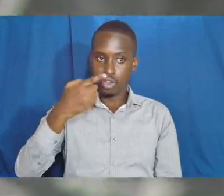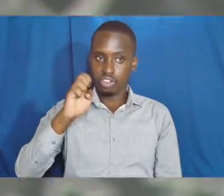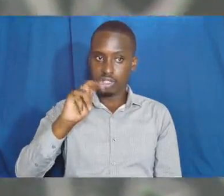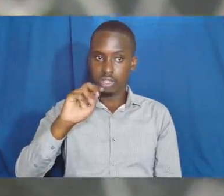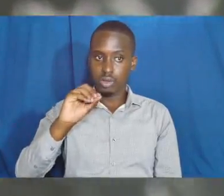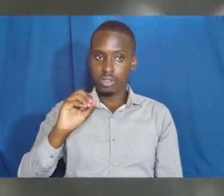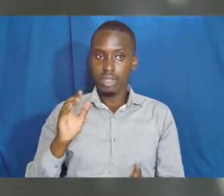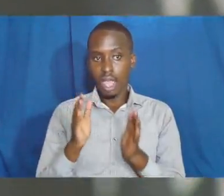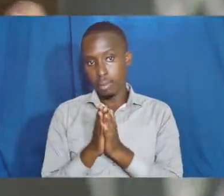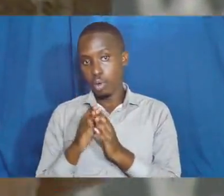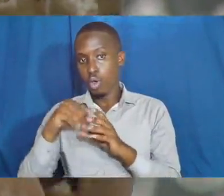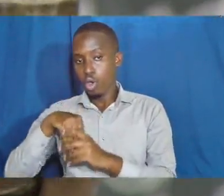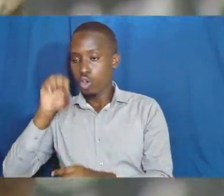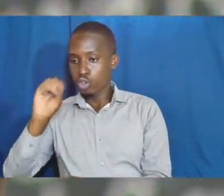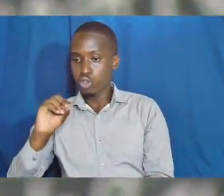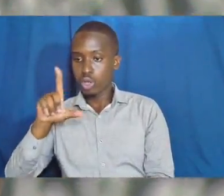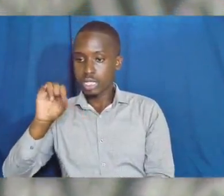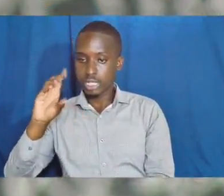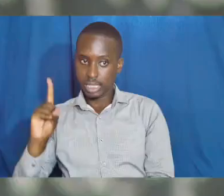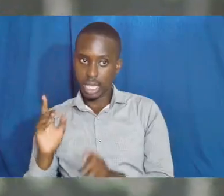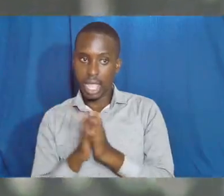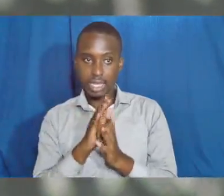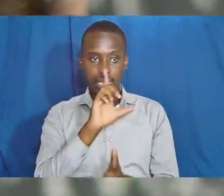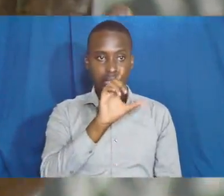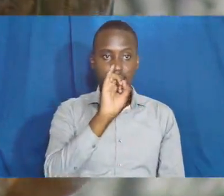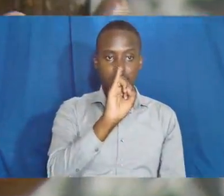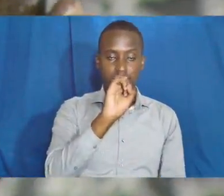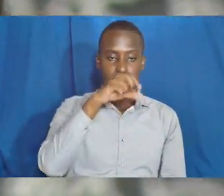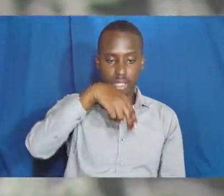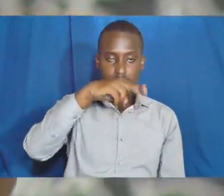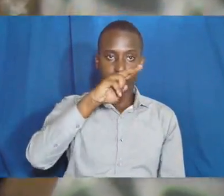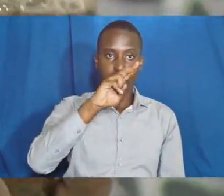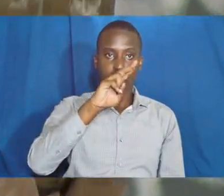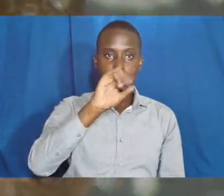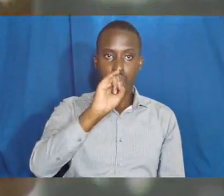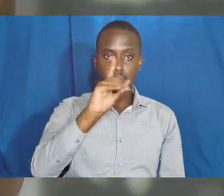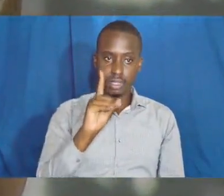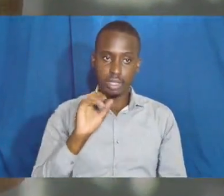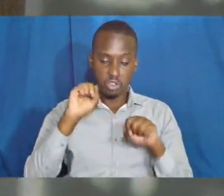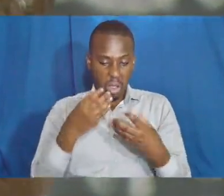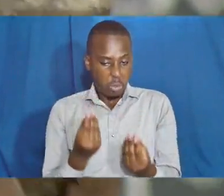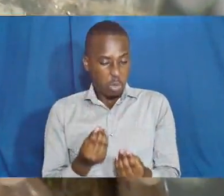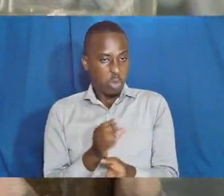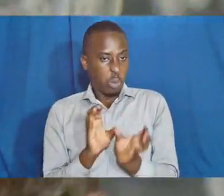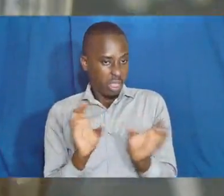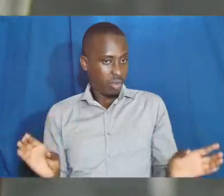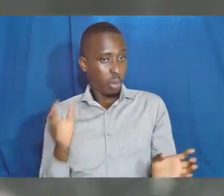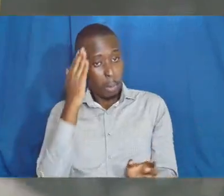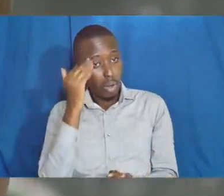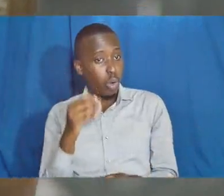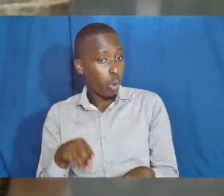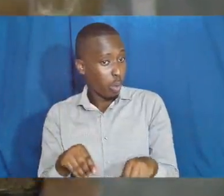liquid. This is, so this one can be easily separated because